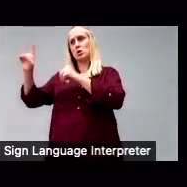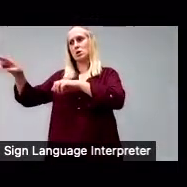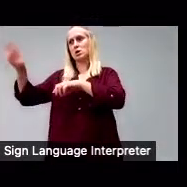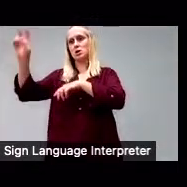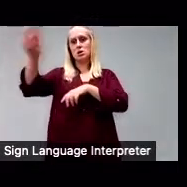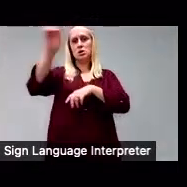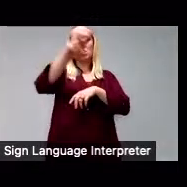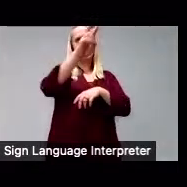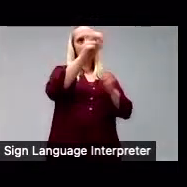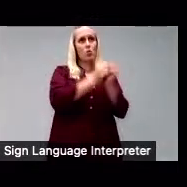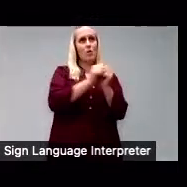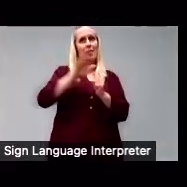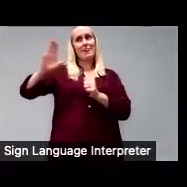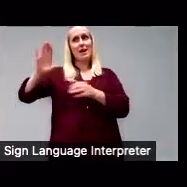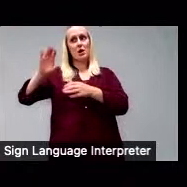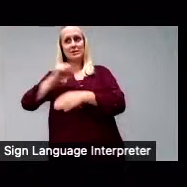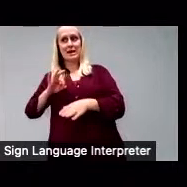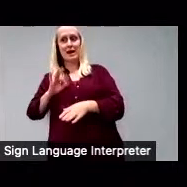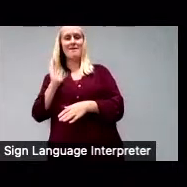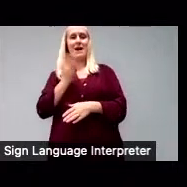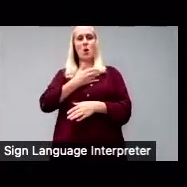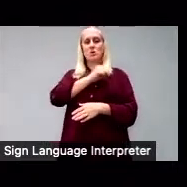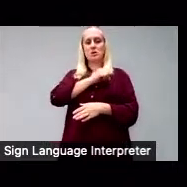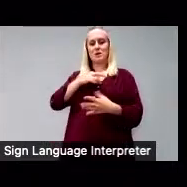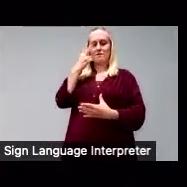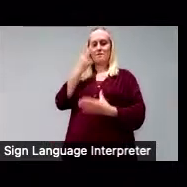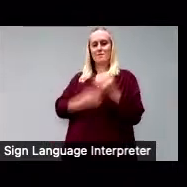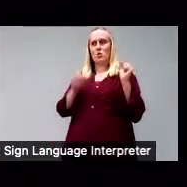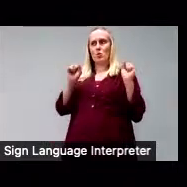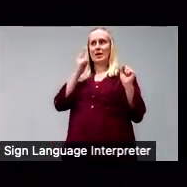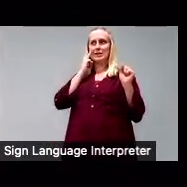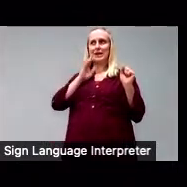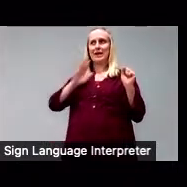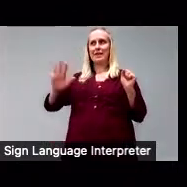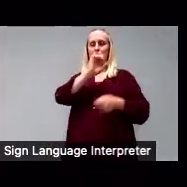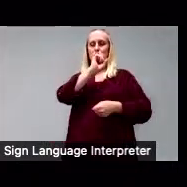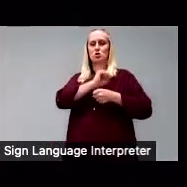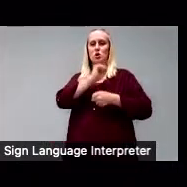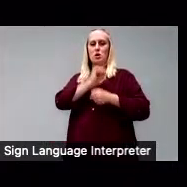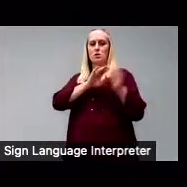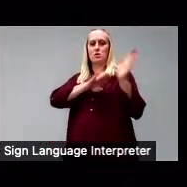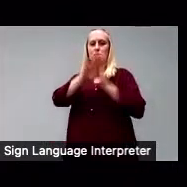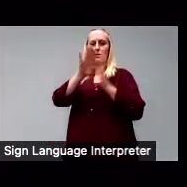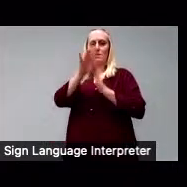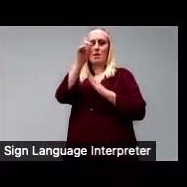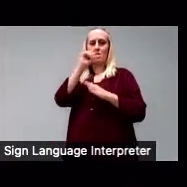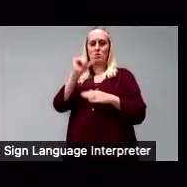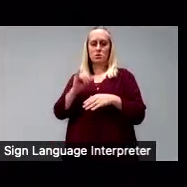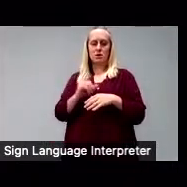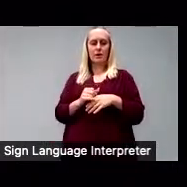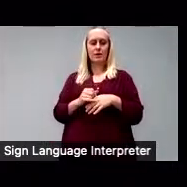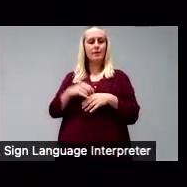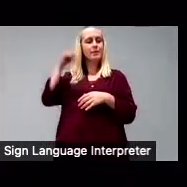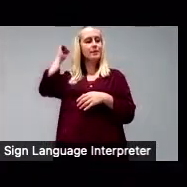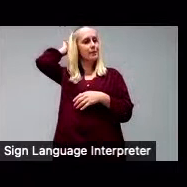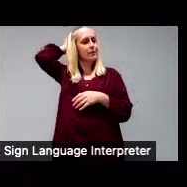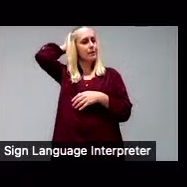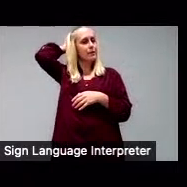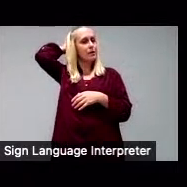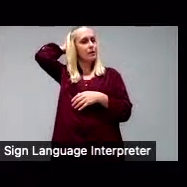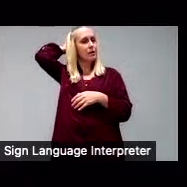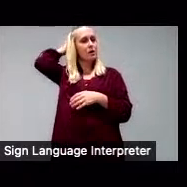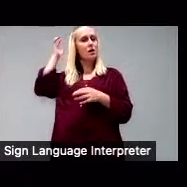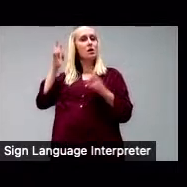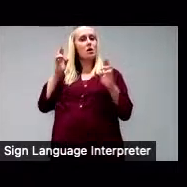staff and with one of their staff, so we can really start to see what does job development, what does preparation look like for that student. So the hope is that when